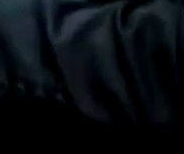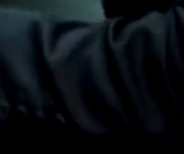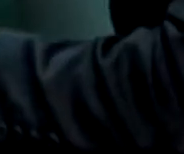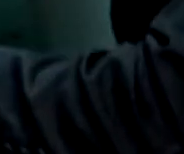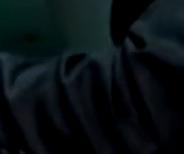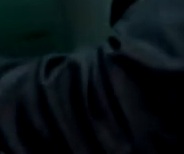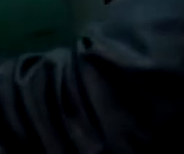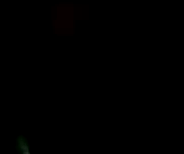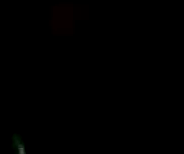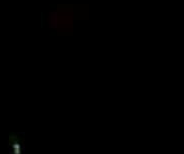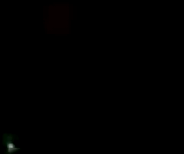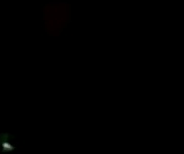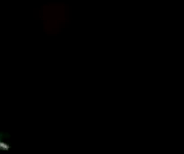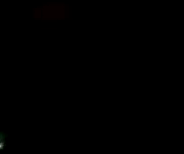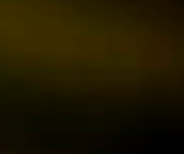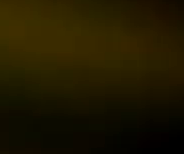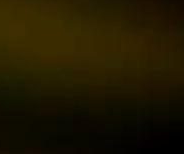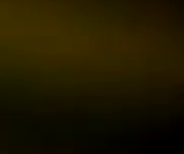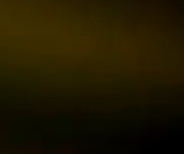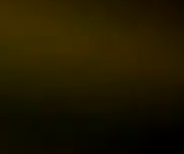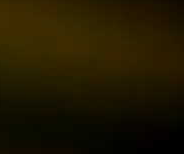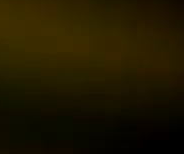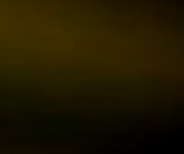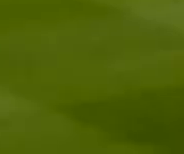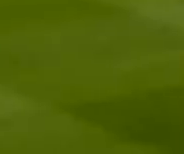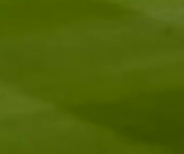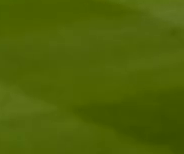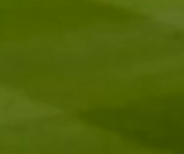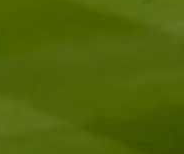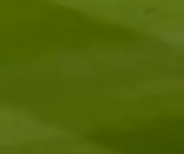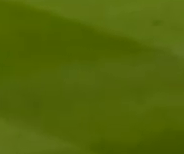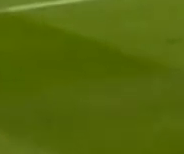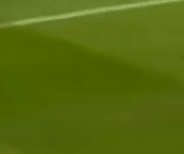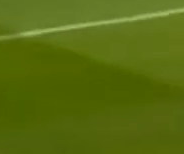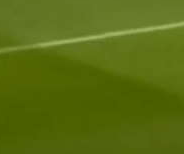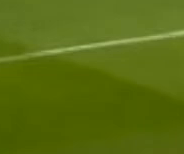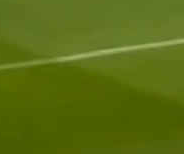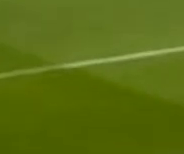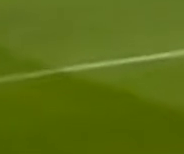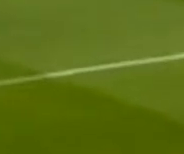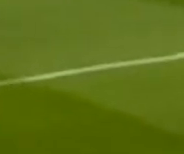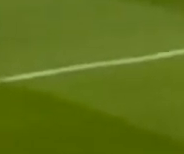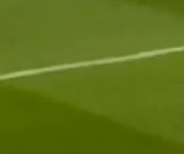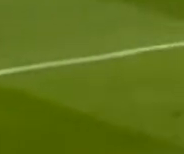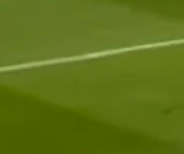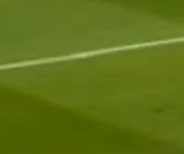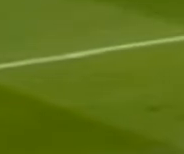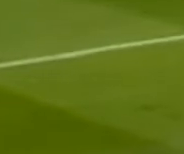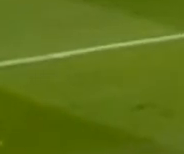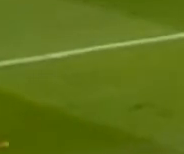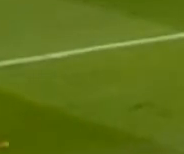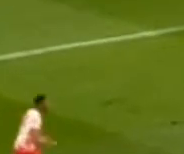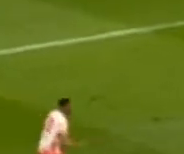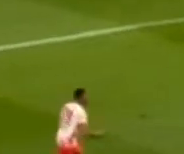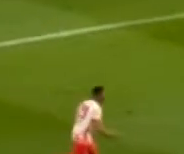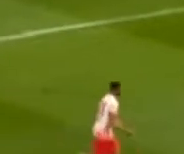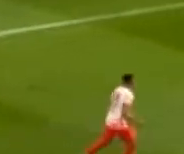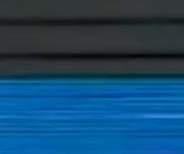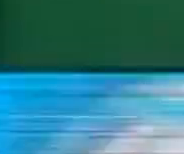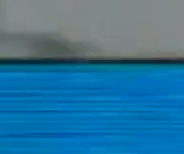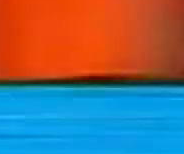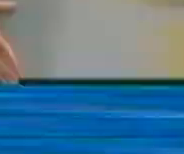2021-2022 DFB Pokal champion, keep a close eye on this grandest match between SC Freiburg and